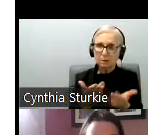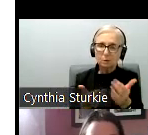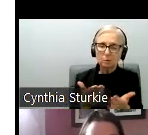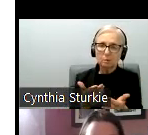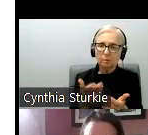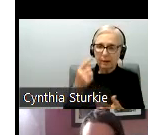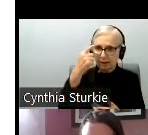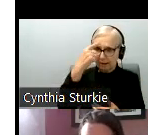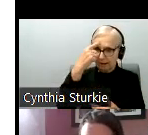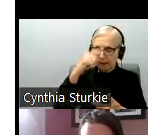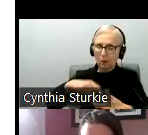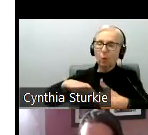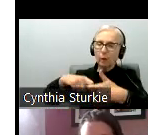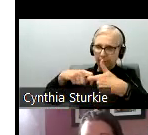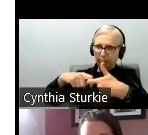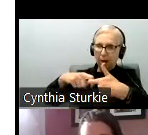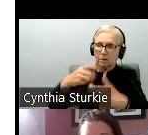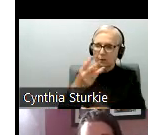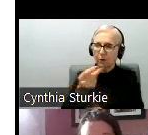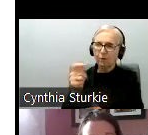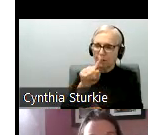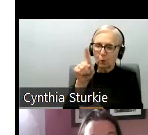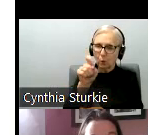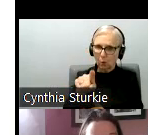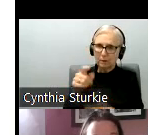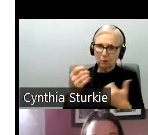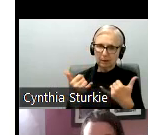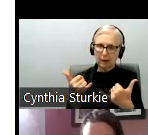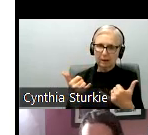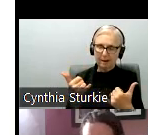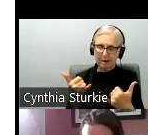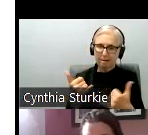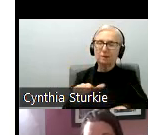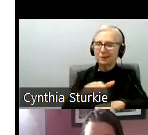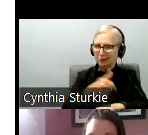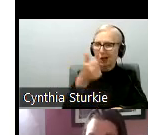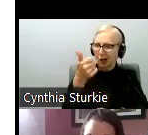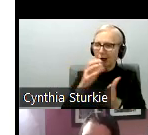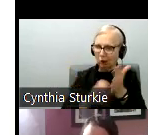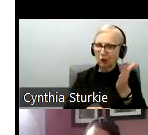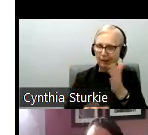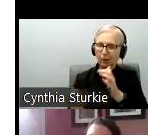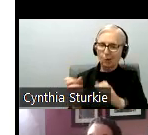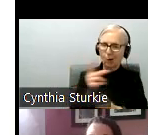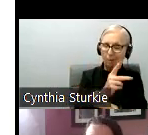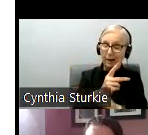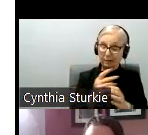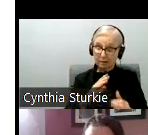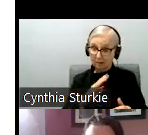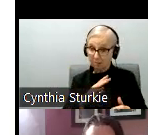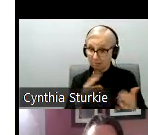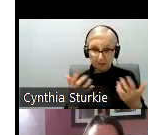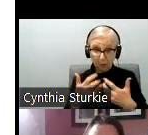I think maybe we pause for the couple of questions we've gotten now, just because this is a longer chapter, and then we can keep going. Does that work